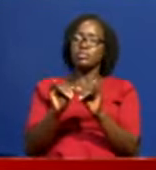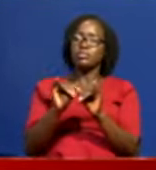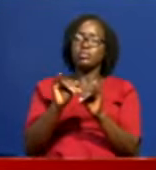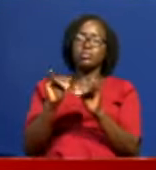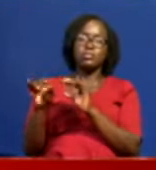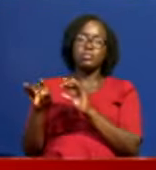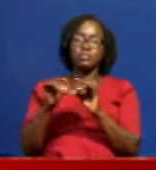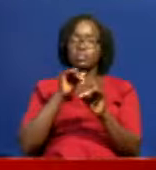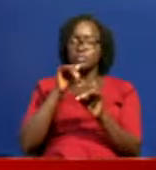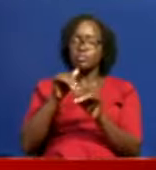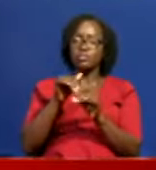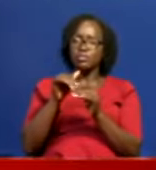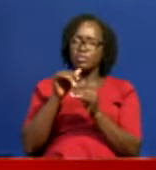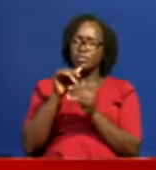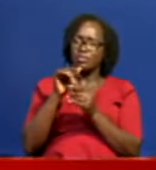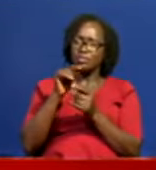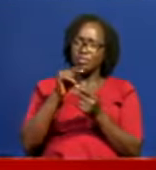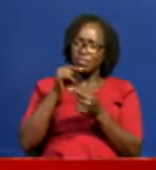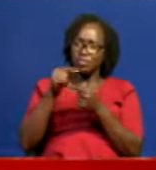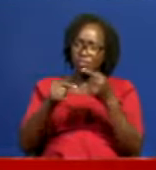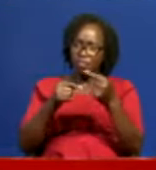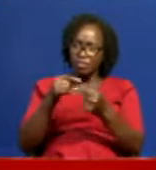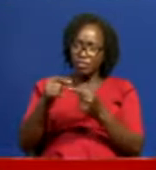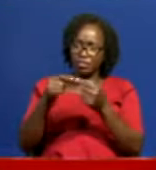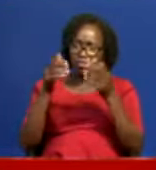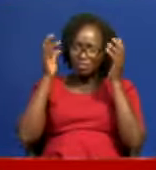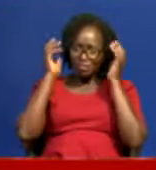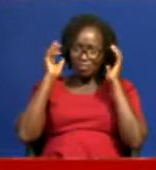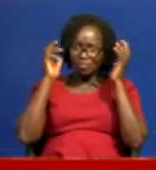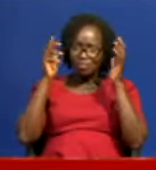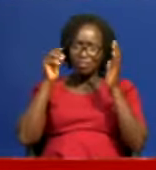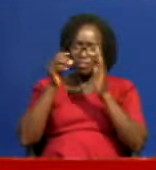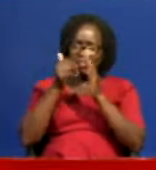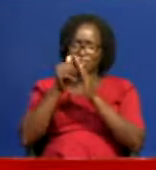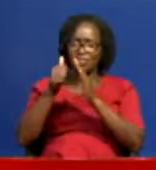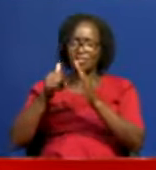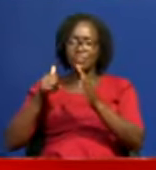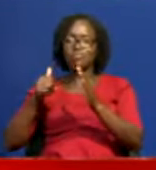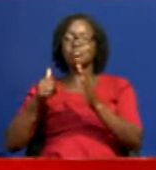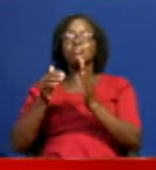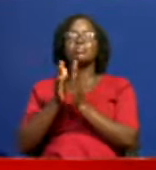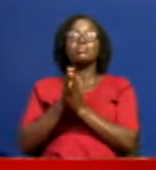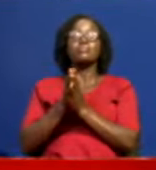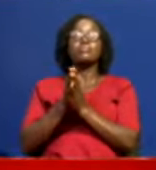not mutate into impunity and avoidance of accountability.